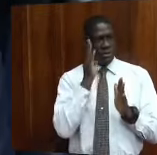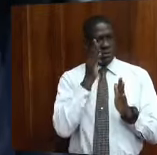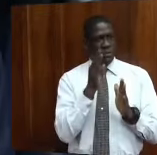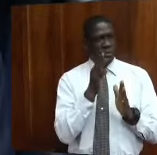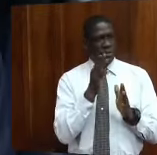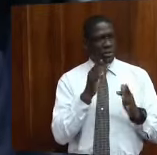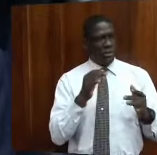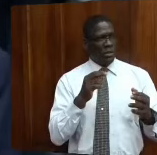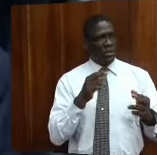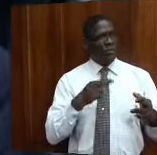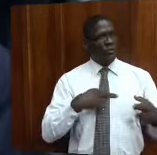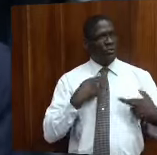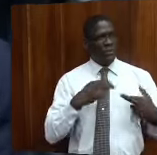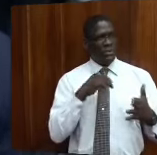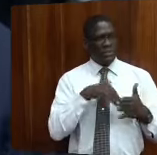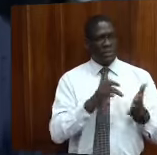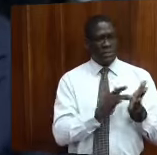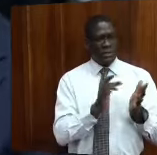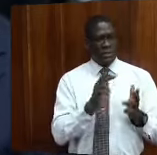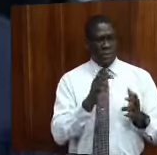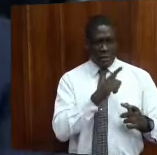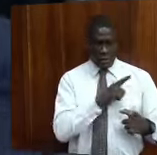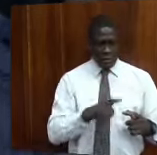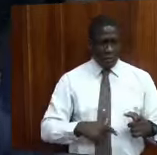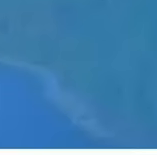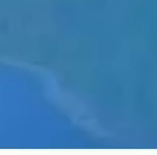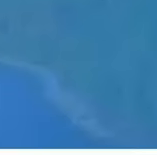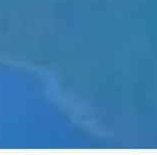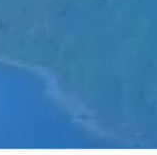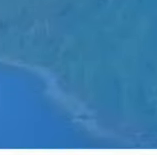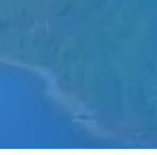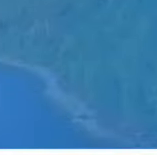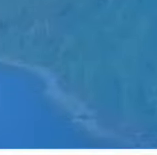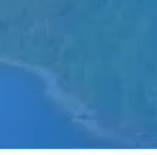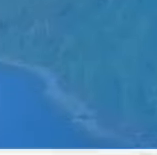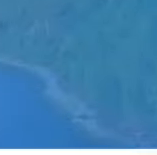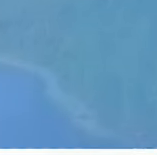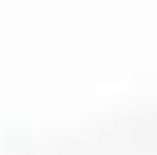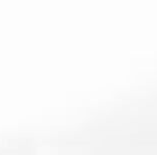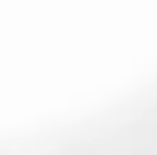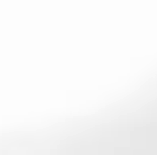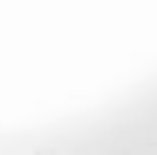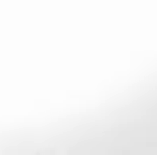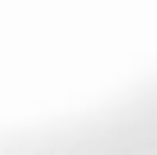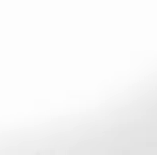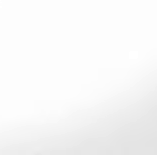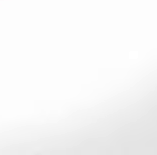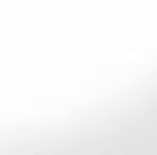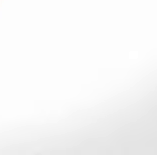take refuge in him." I thank you.